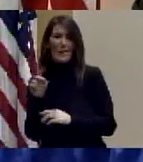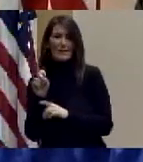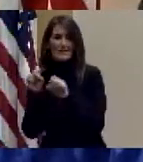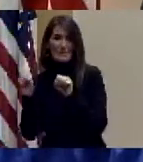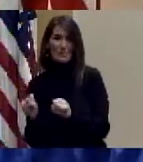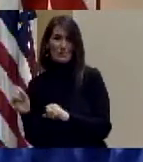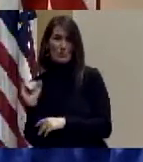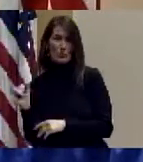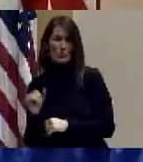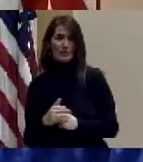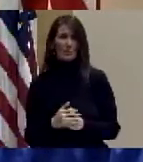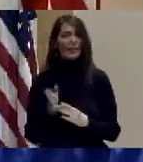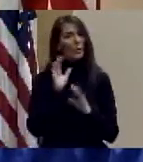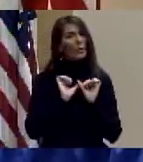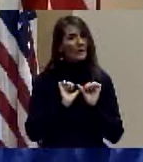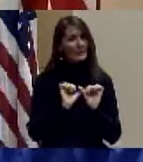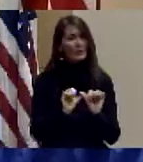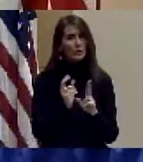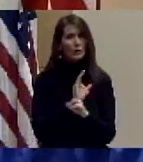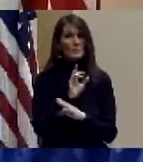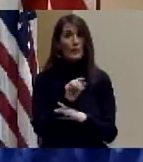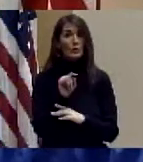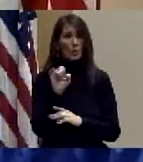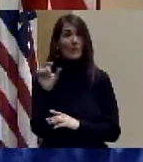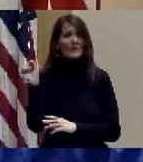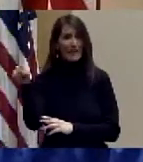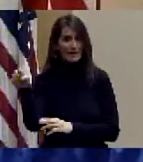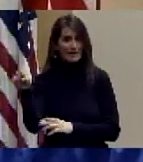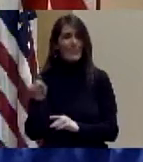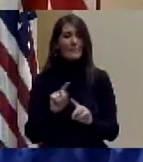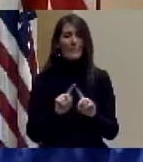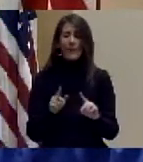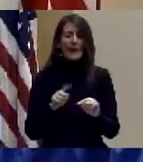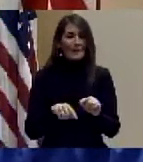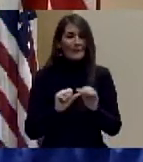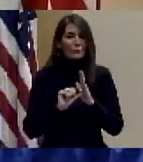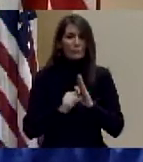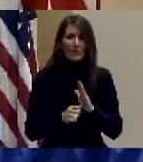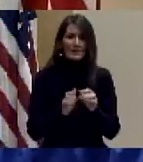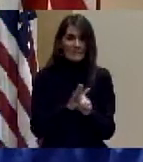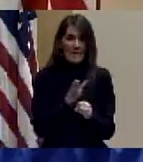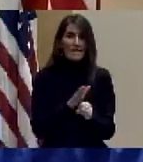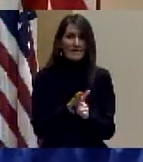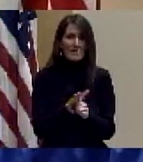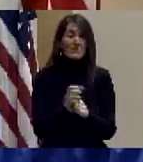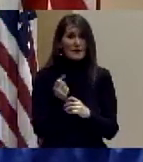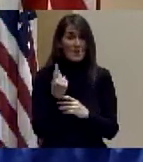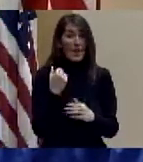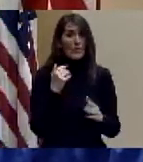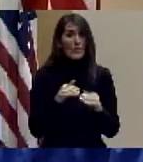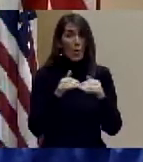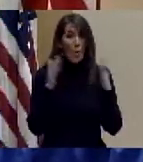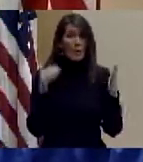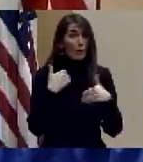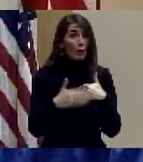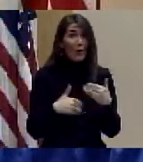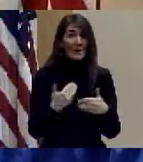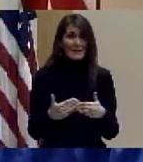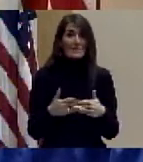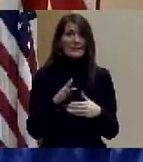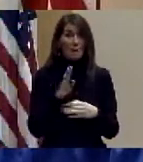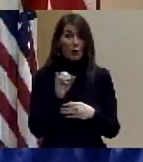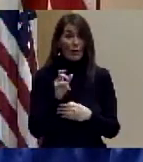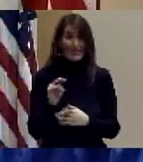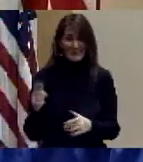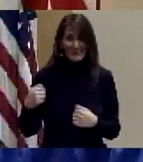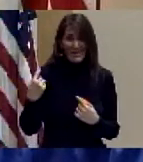We will continue to use this tool, but I cannot stress enough the open process that Brighton has followed